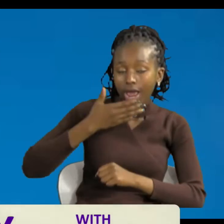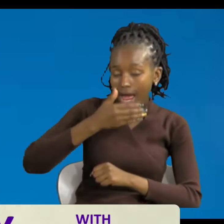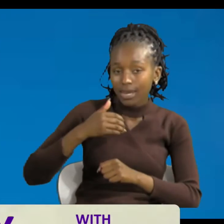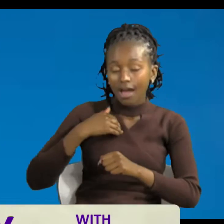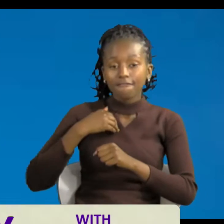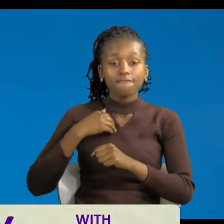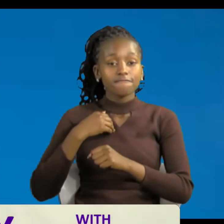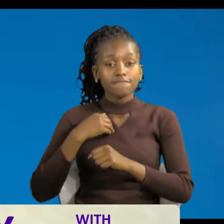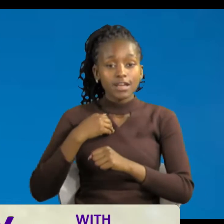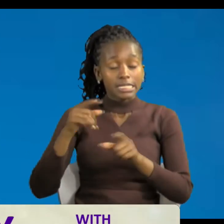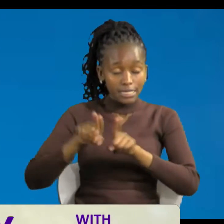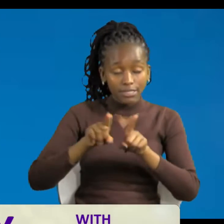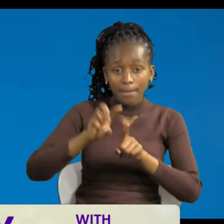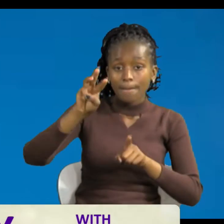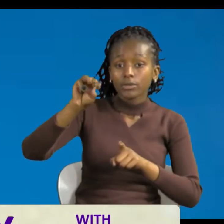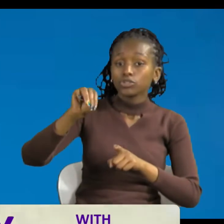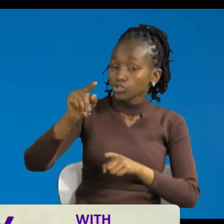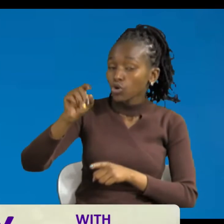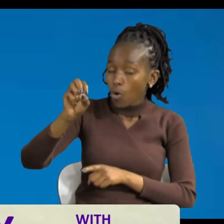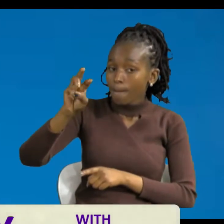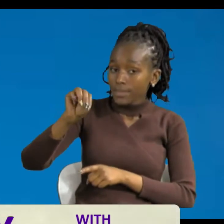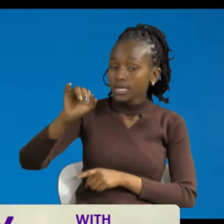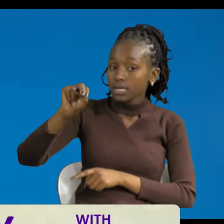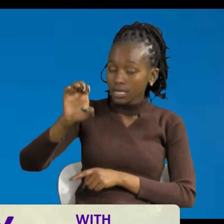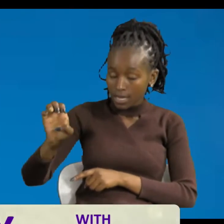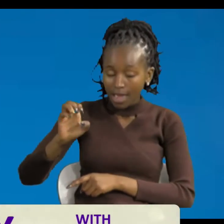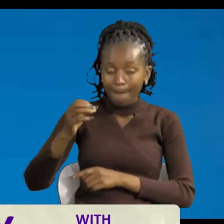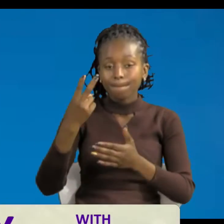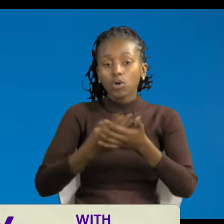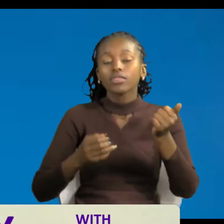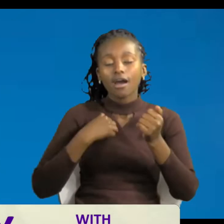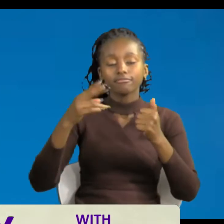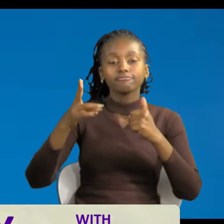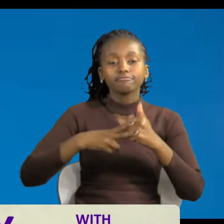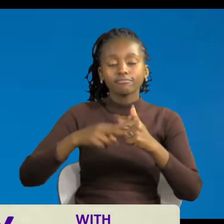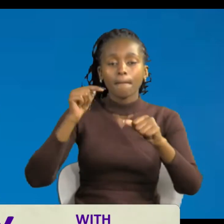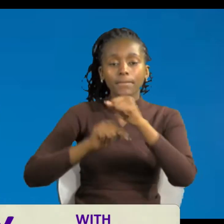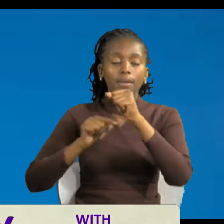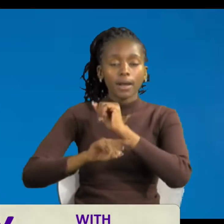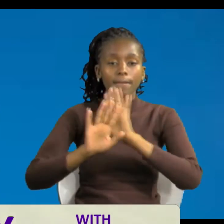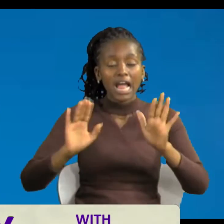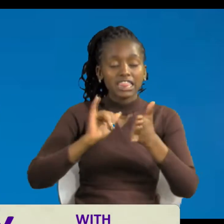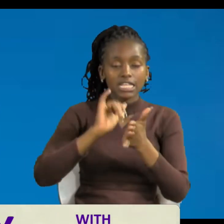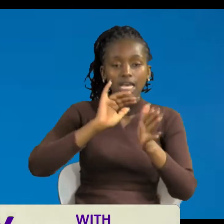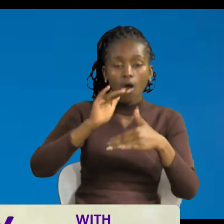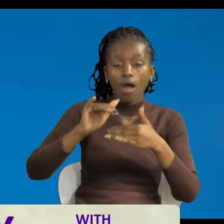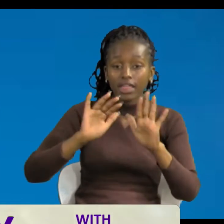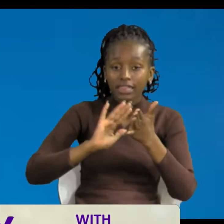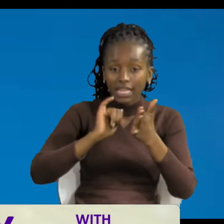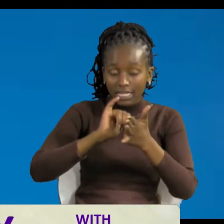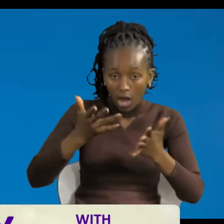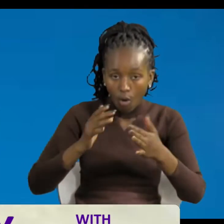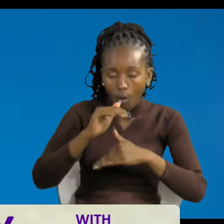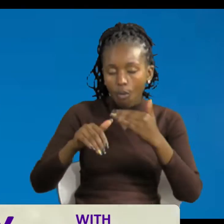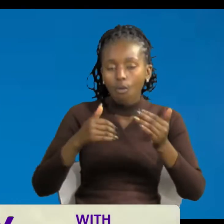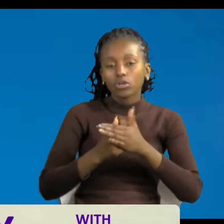and Scott McTominay, interestingly, are tying with 7 goals. That is how the top 5 top scorers are looking like. Bruno Fernandes,